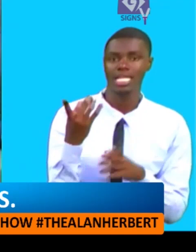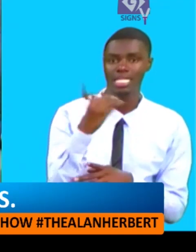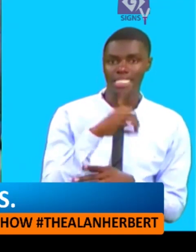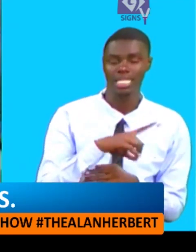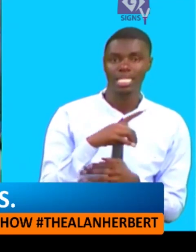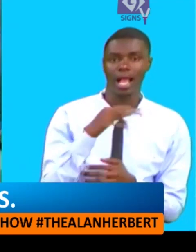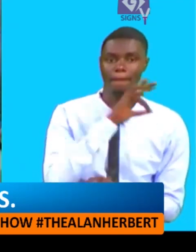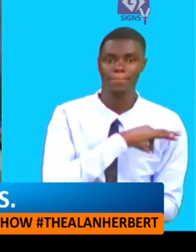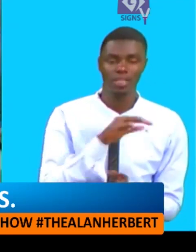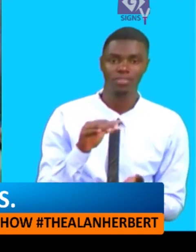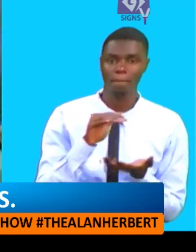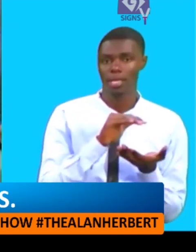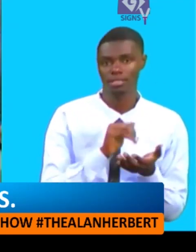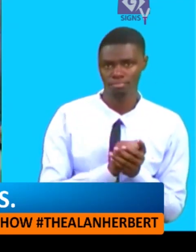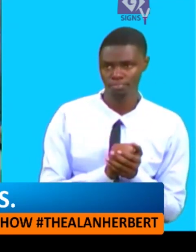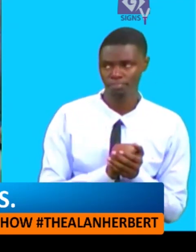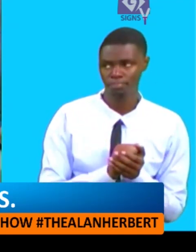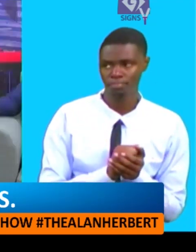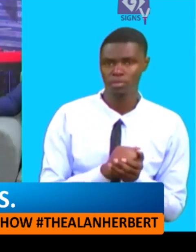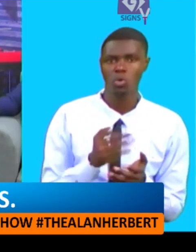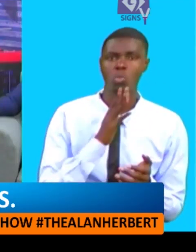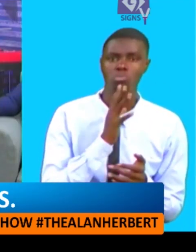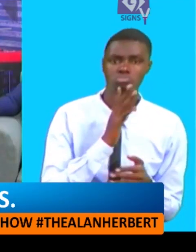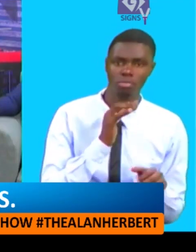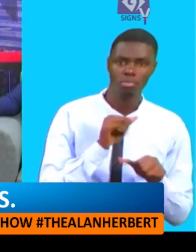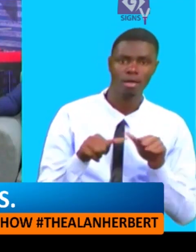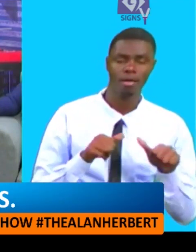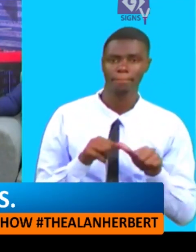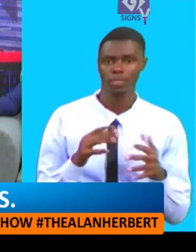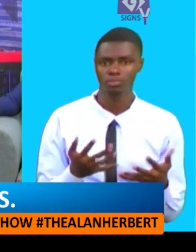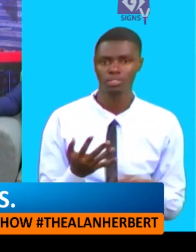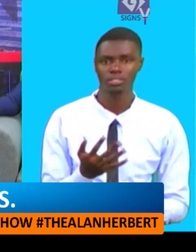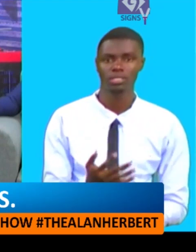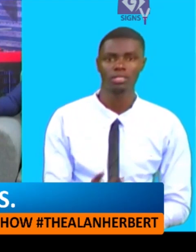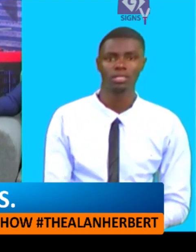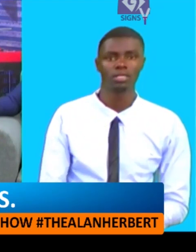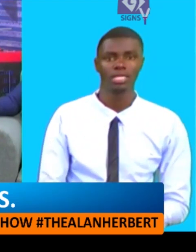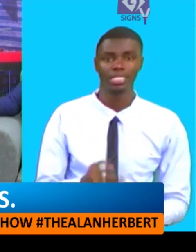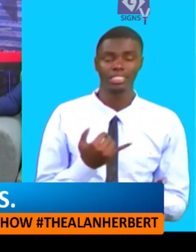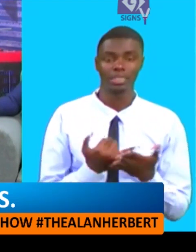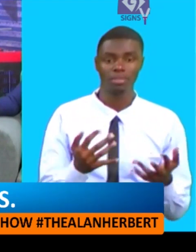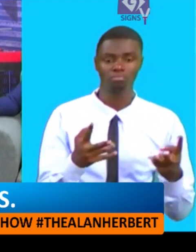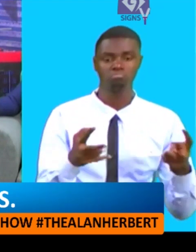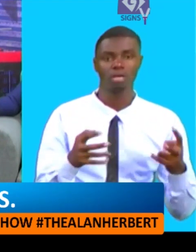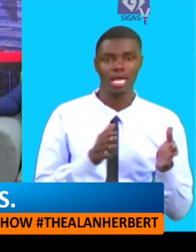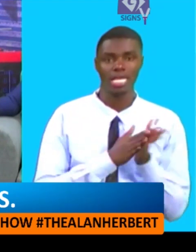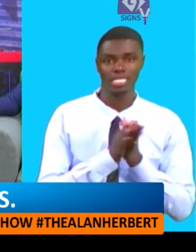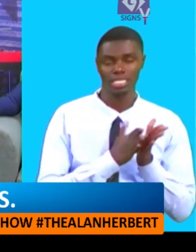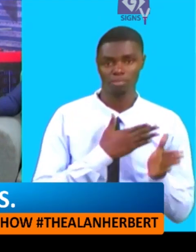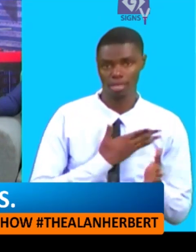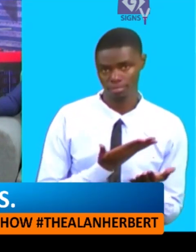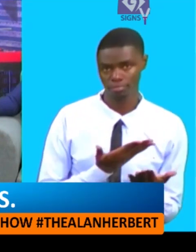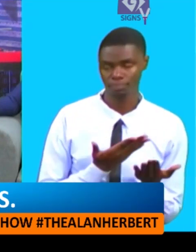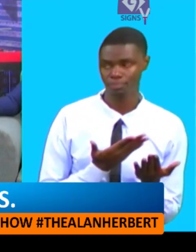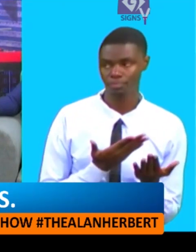benefit package. Yeah. You've spoken about something that I think might interest you. You've spoken